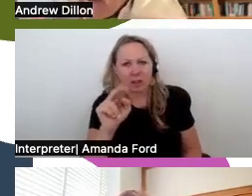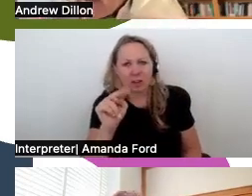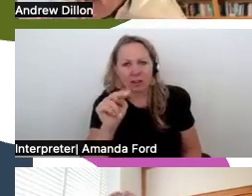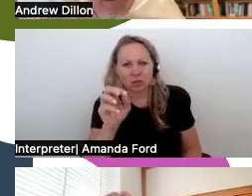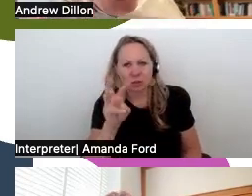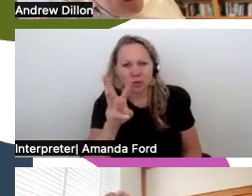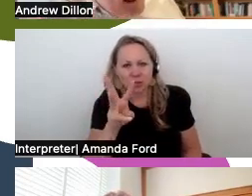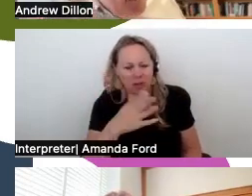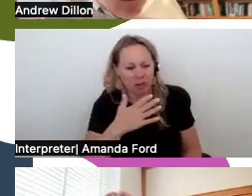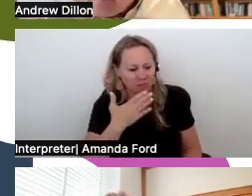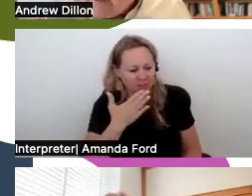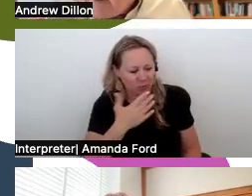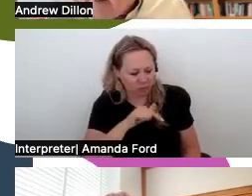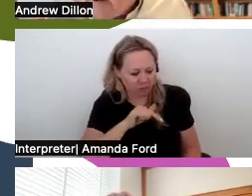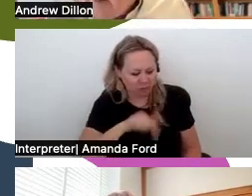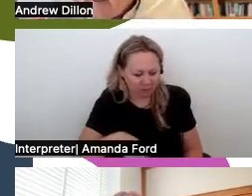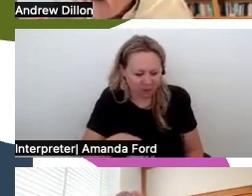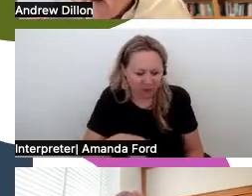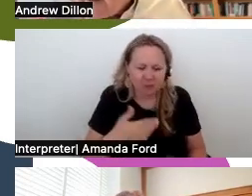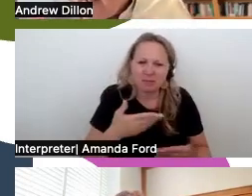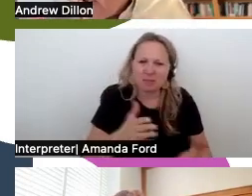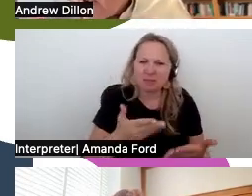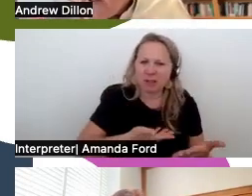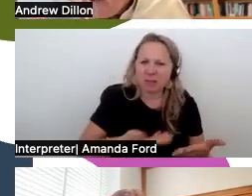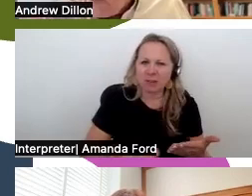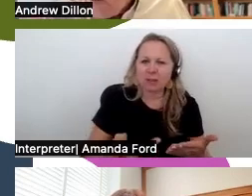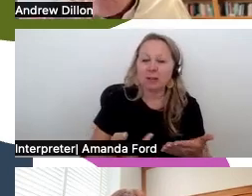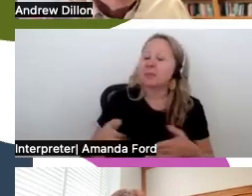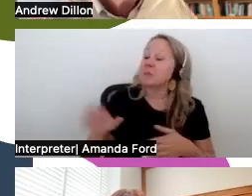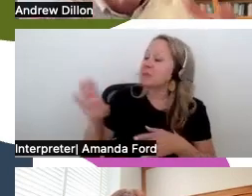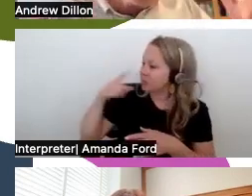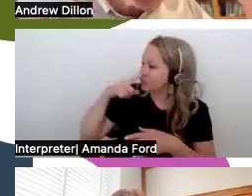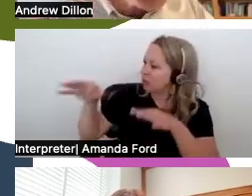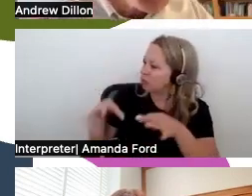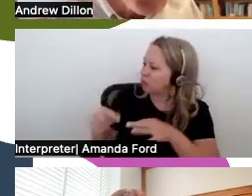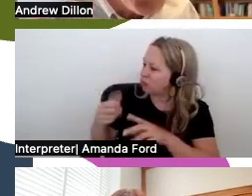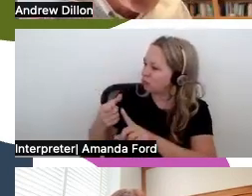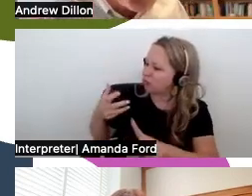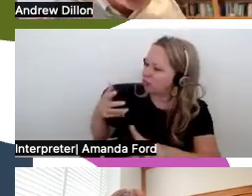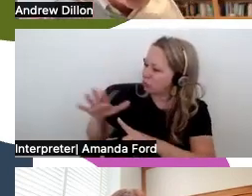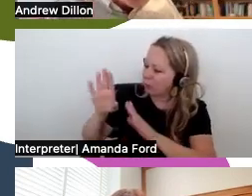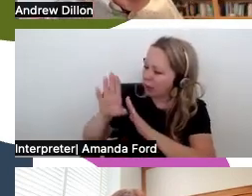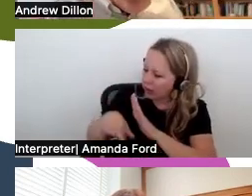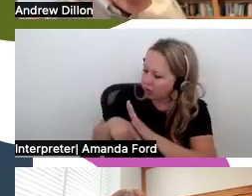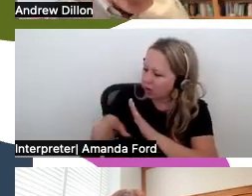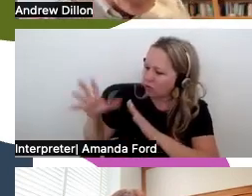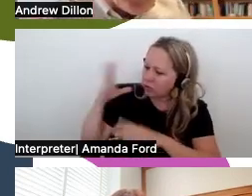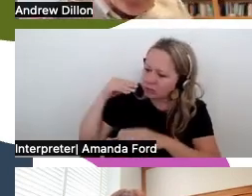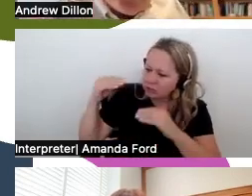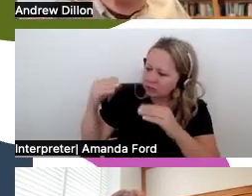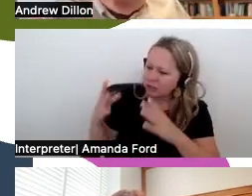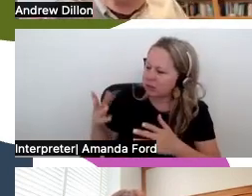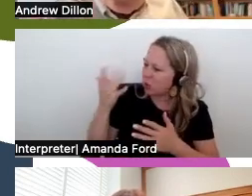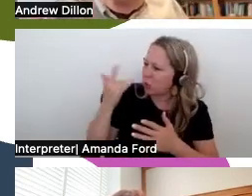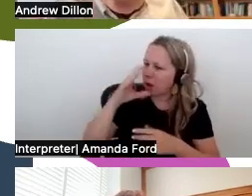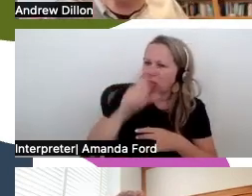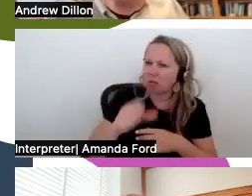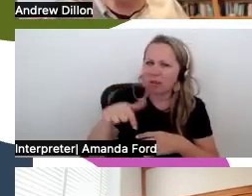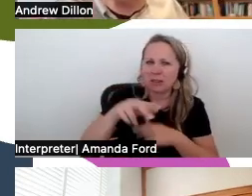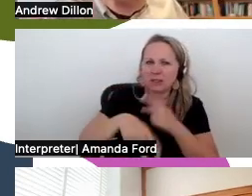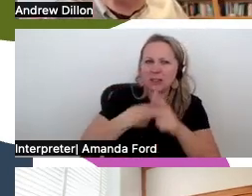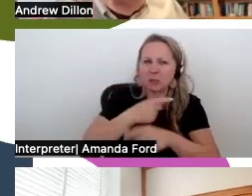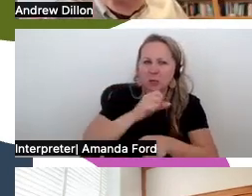Jen, let's kick off. Tell everybody a little bit about your background in teaching and what draws you to the work that we're doing here in the center.